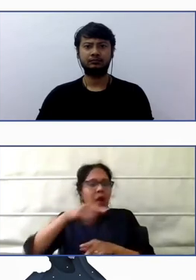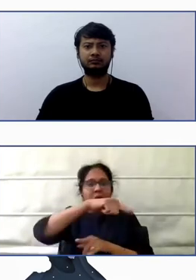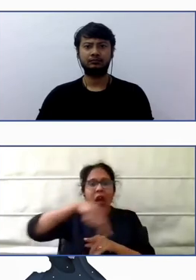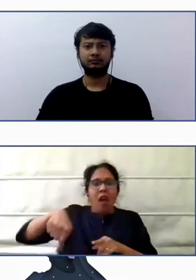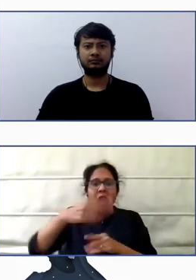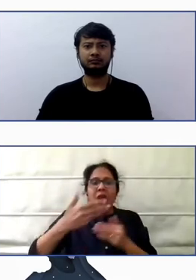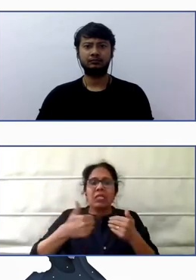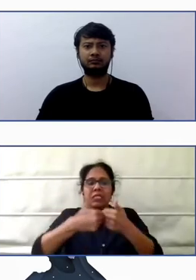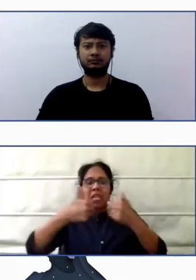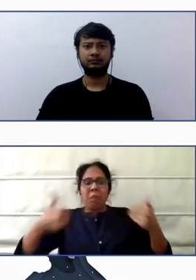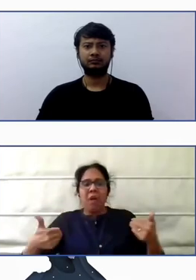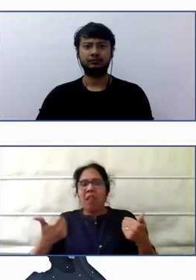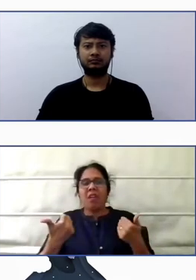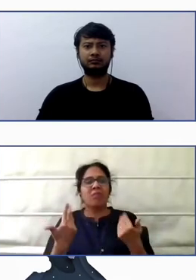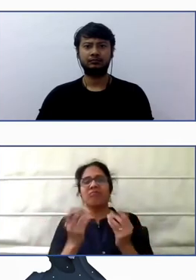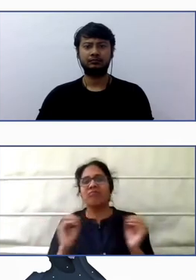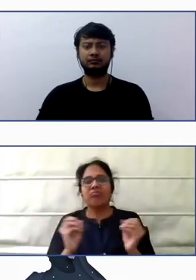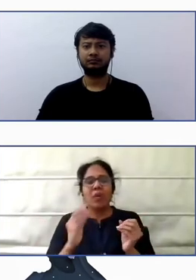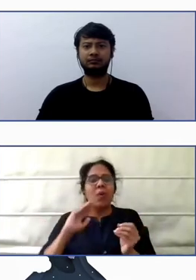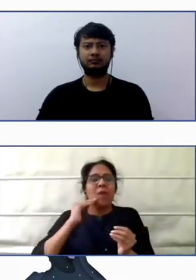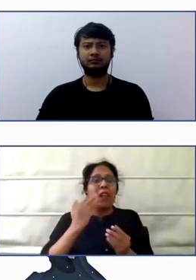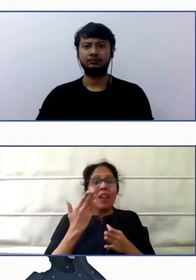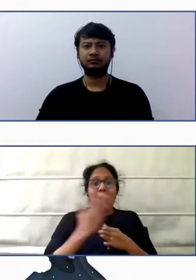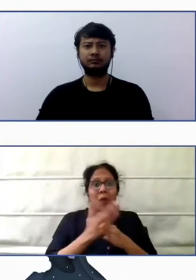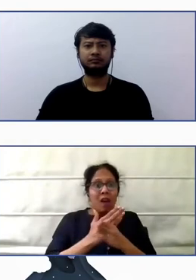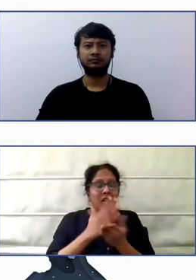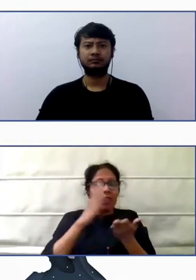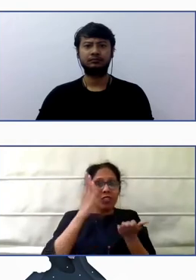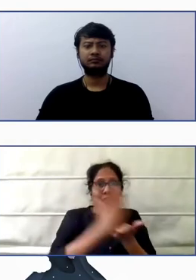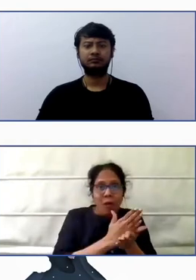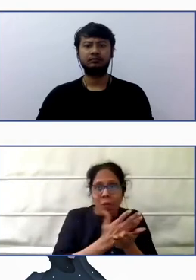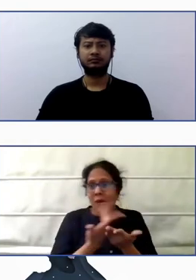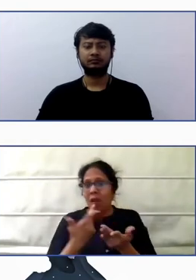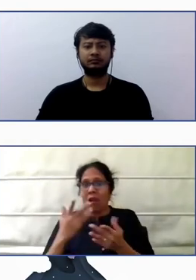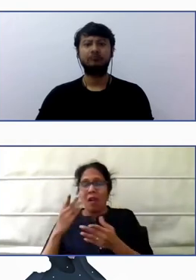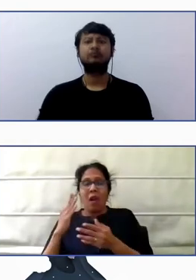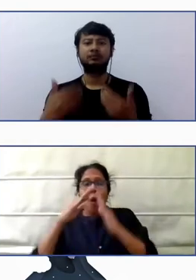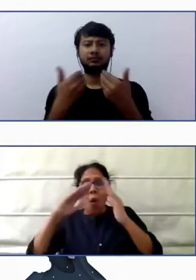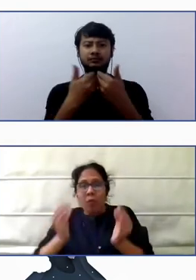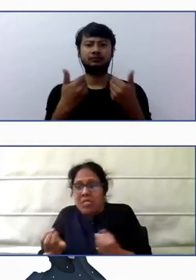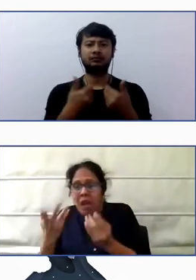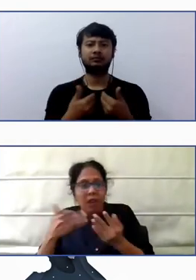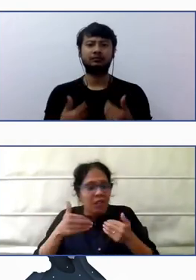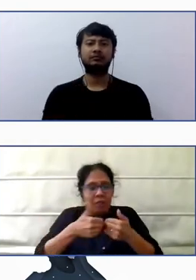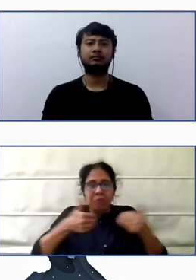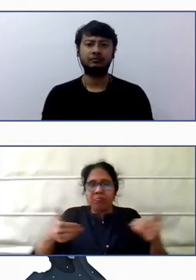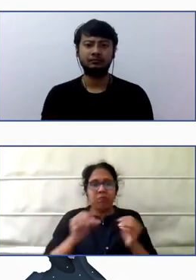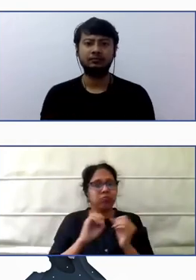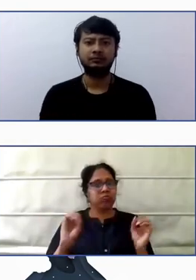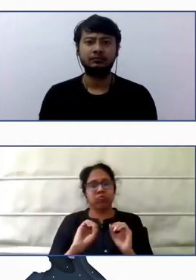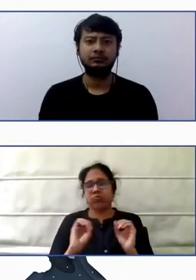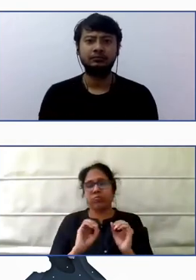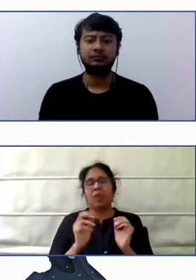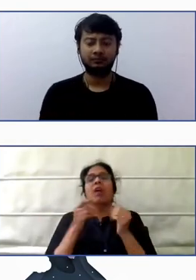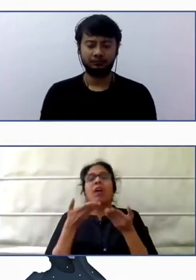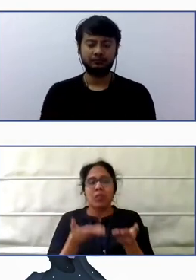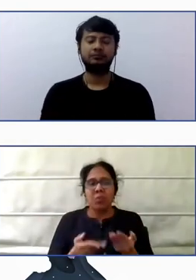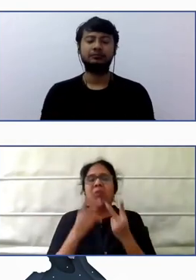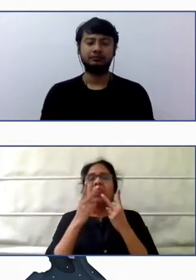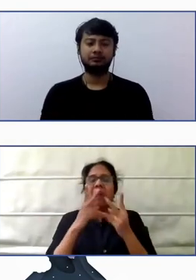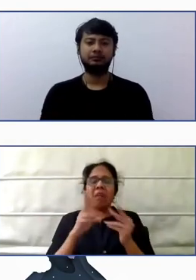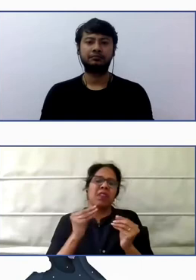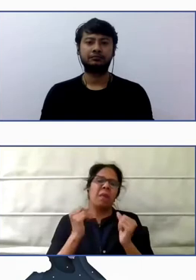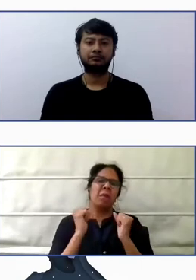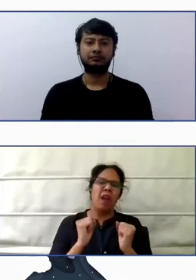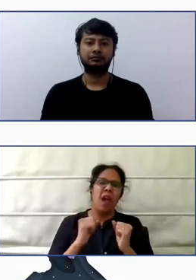know, where work stops, where home starts is becoming a questionable thing these days. So because of that, you continue to sit